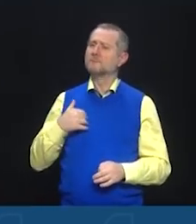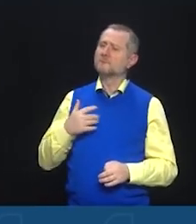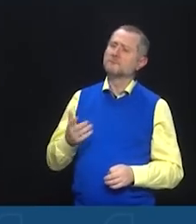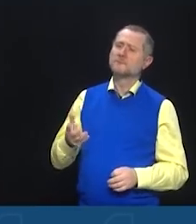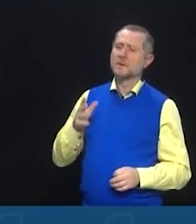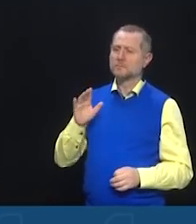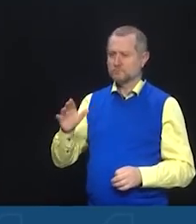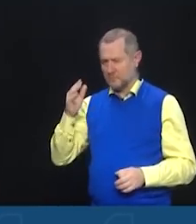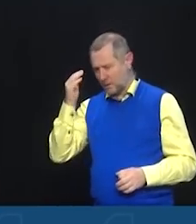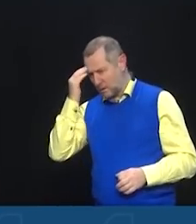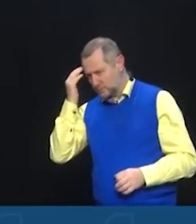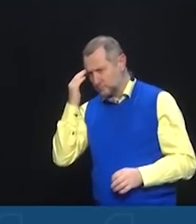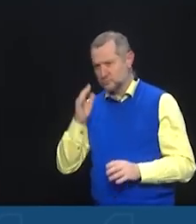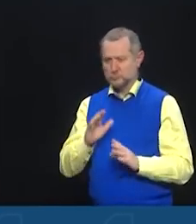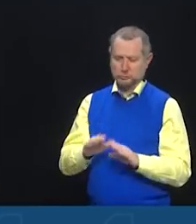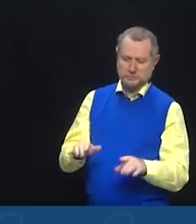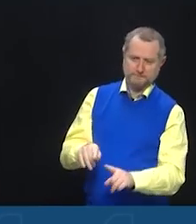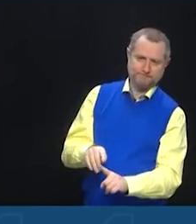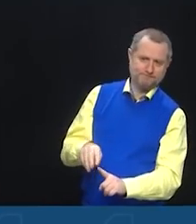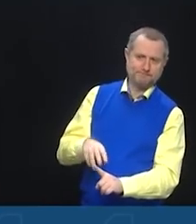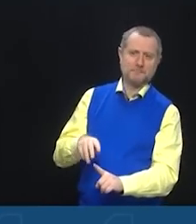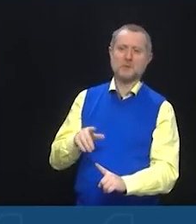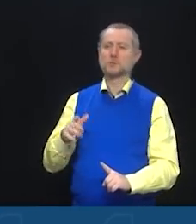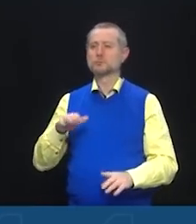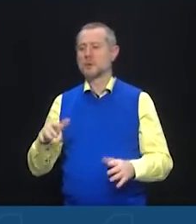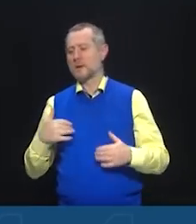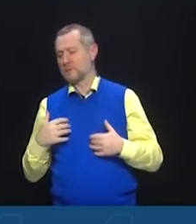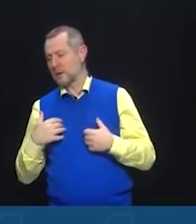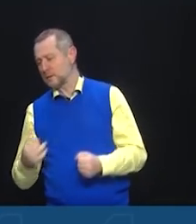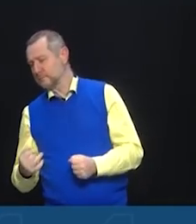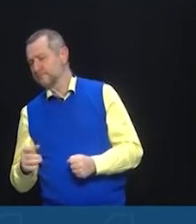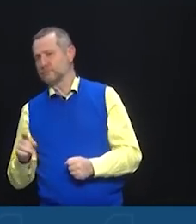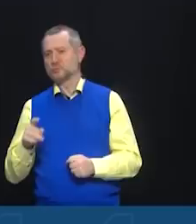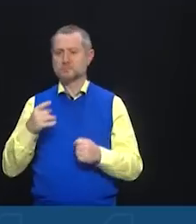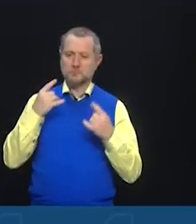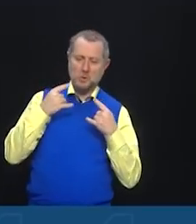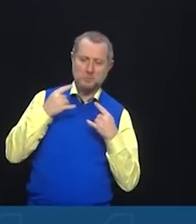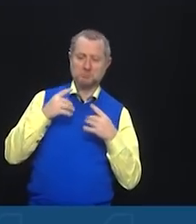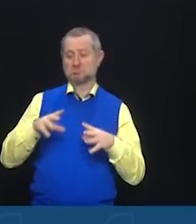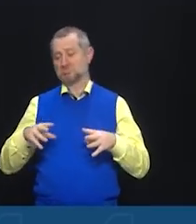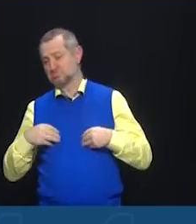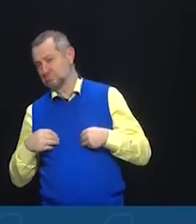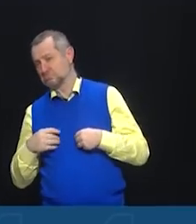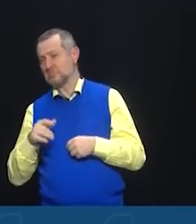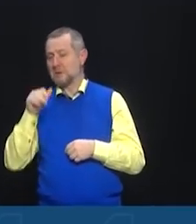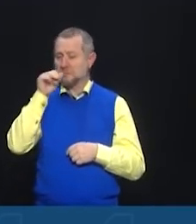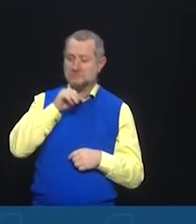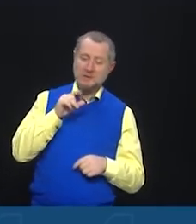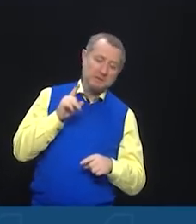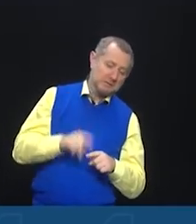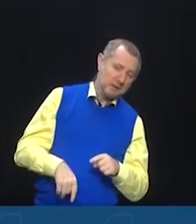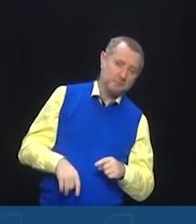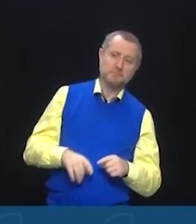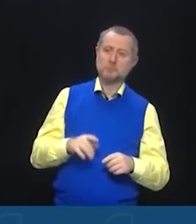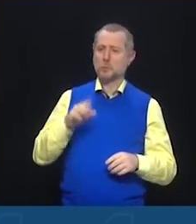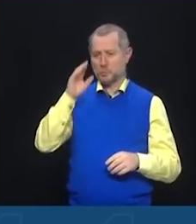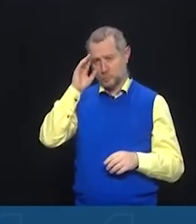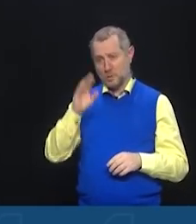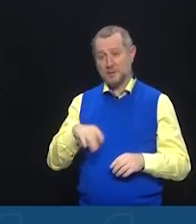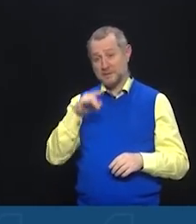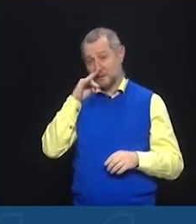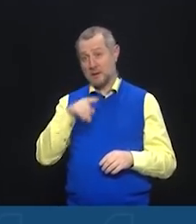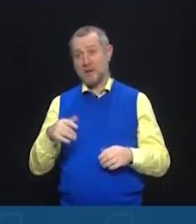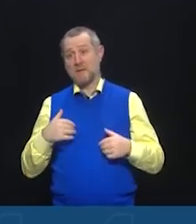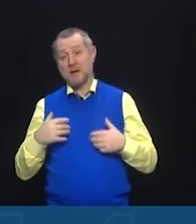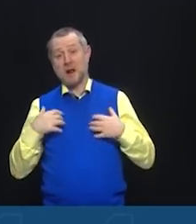knowledge of their children. They know their own children's health. They know their tolerance for the mask. They know whether for them, if they've got an underlying health condition, that they would